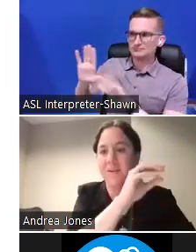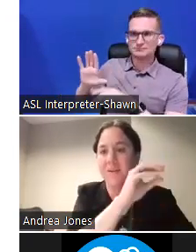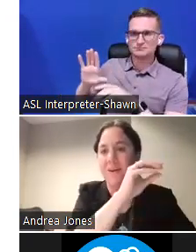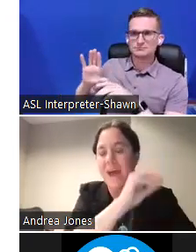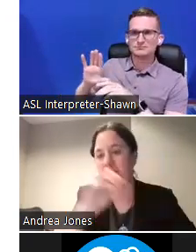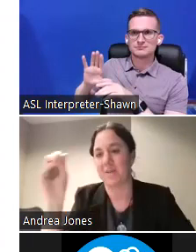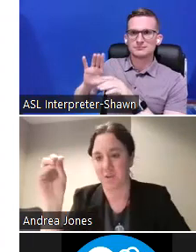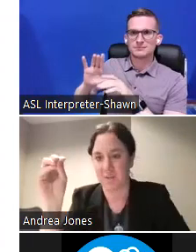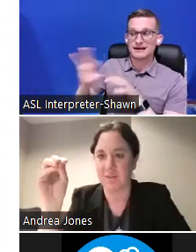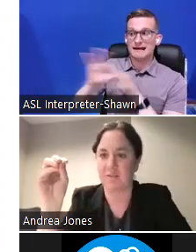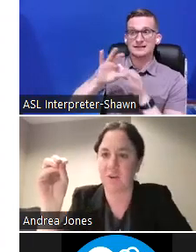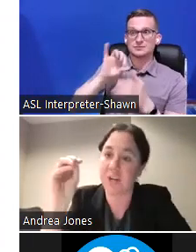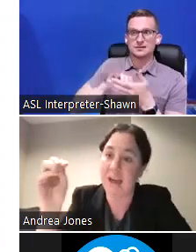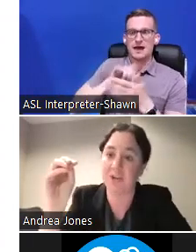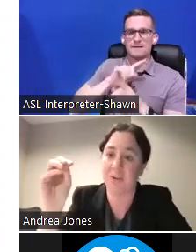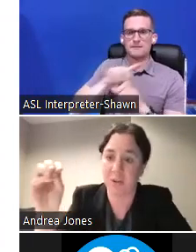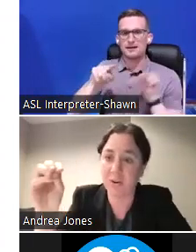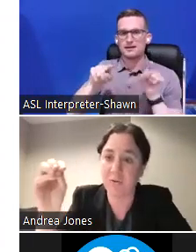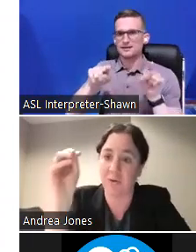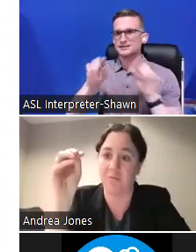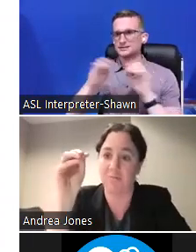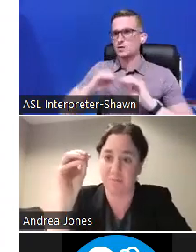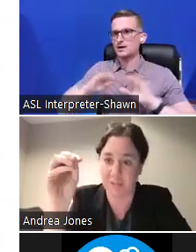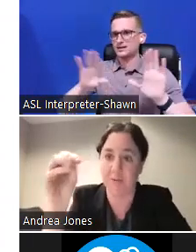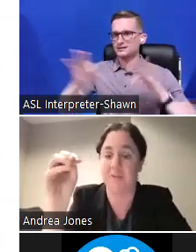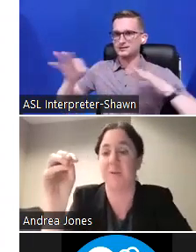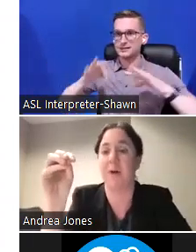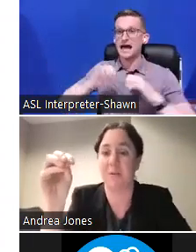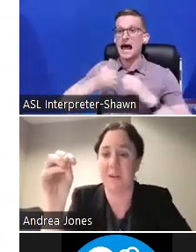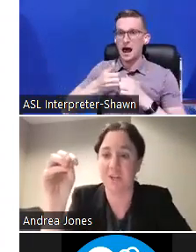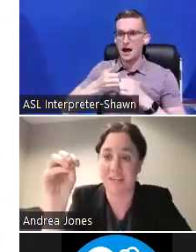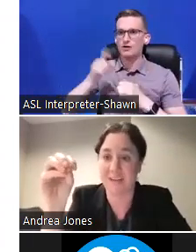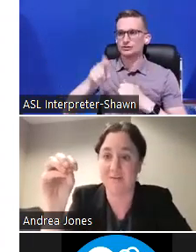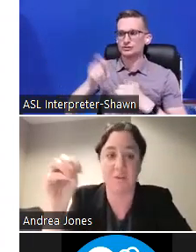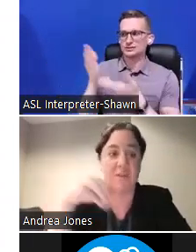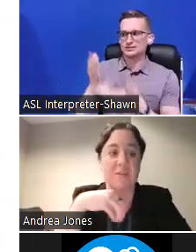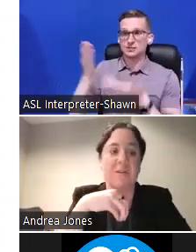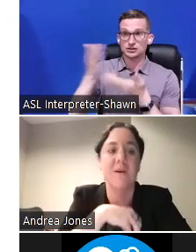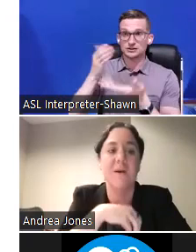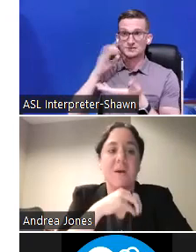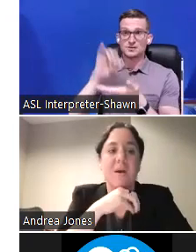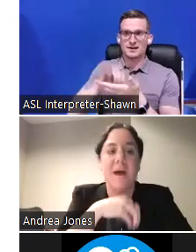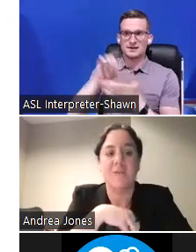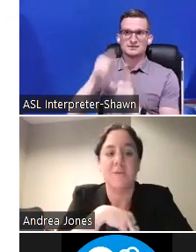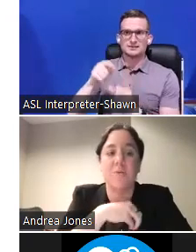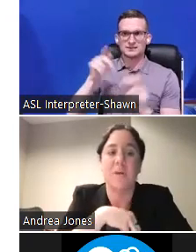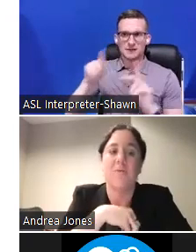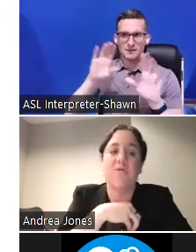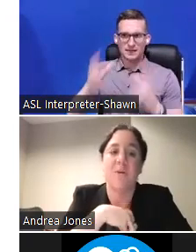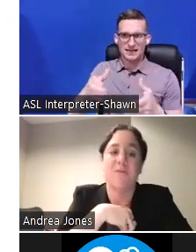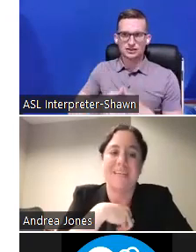aligns how that service delivery should actually look for this specific population in need of services. House